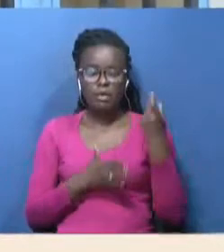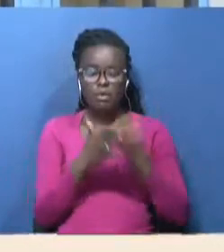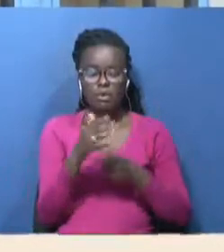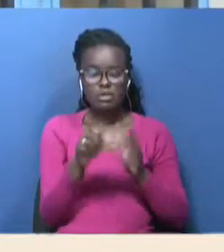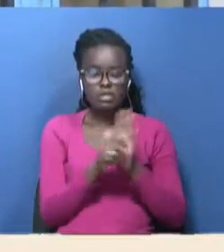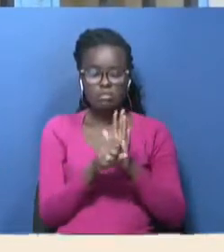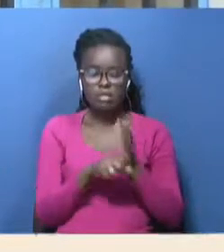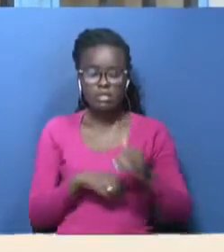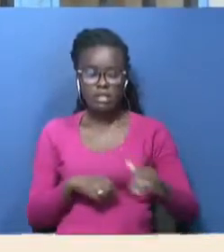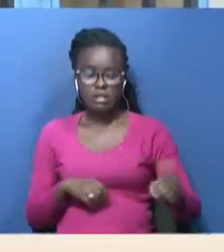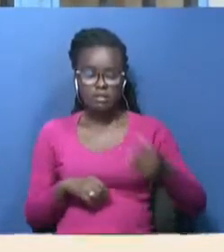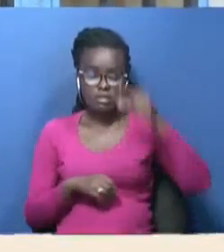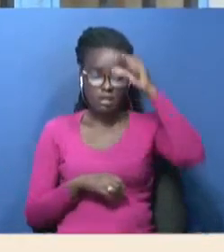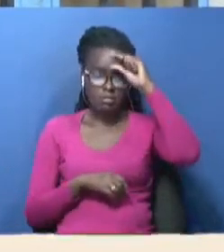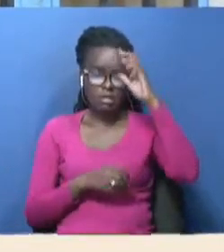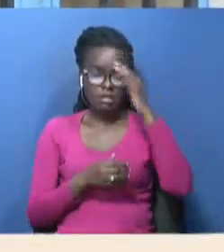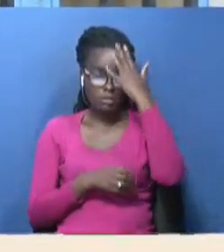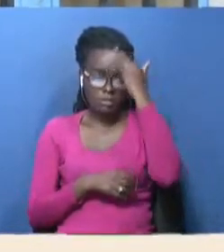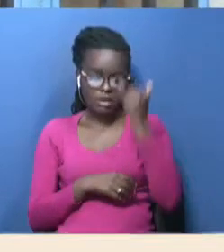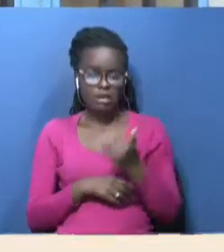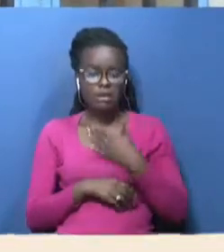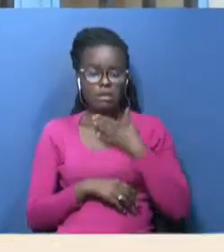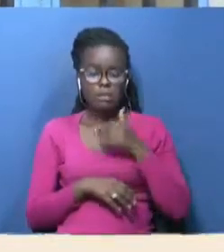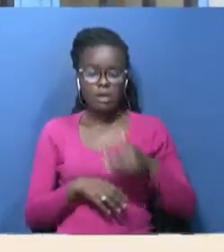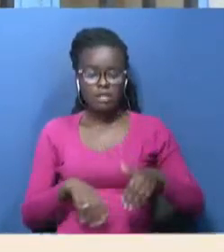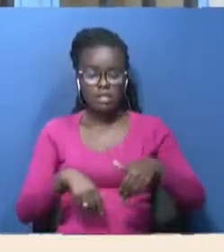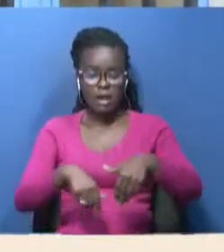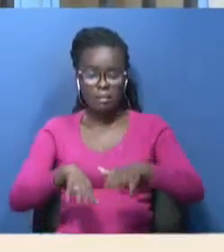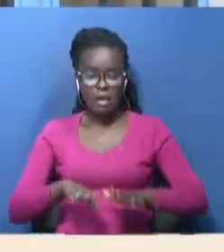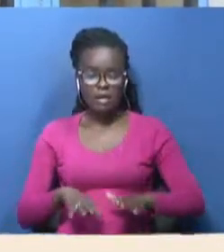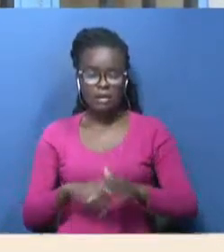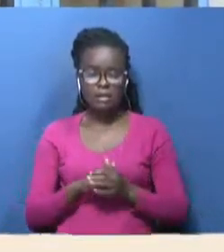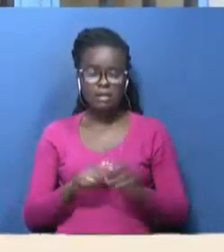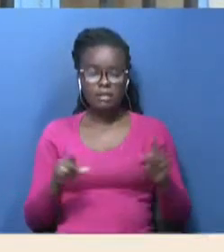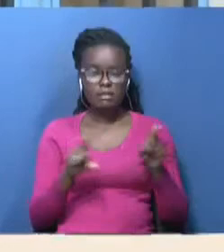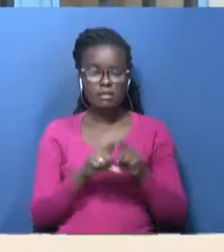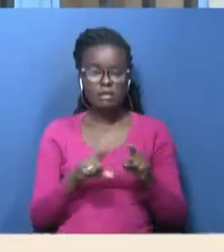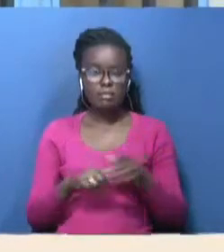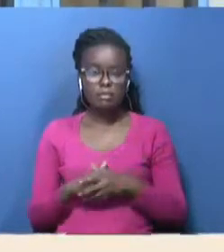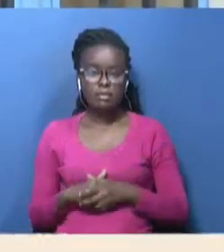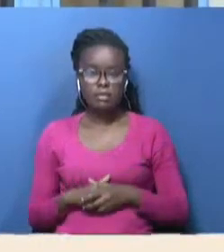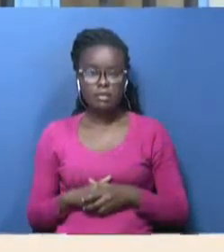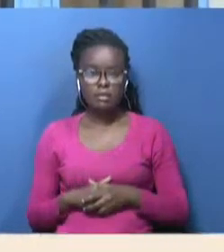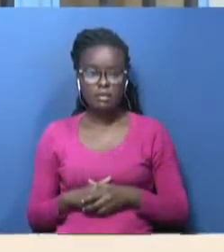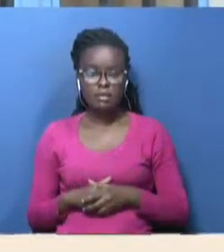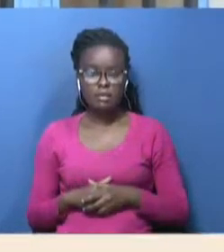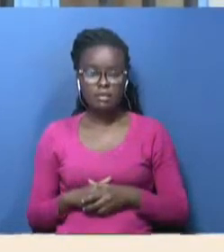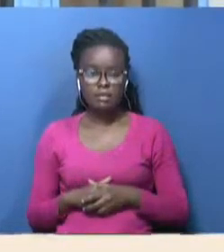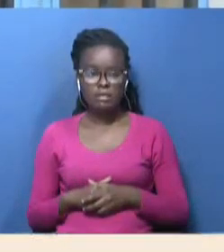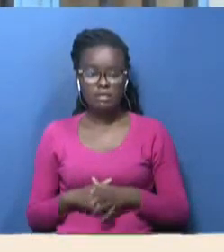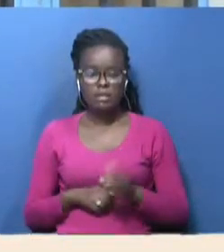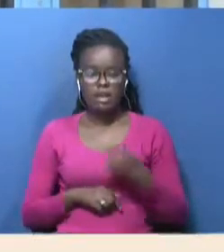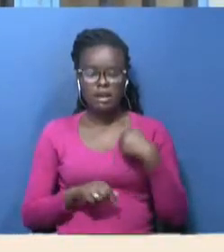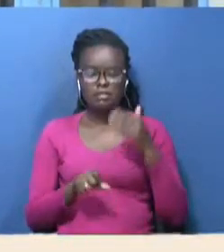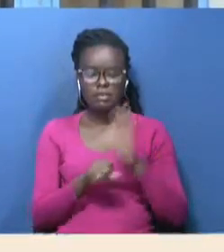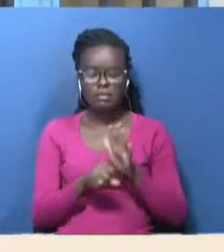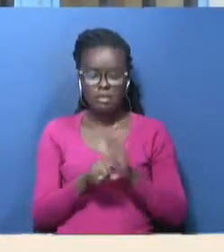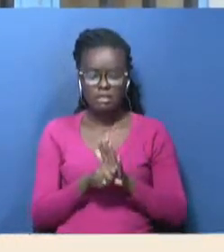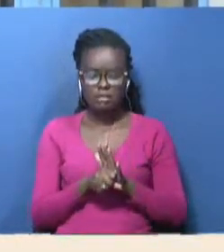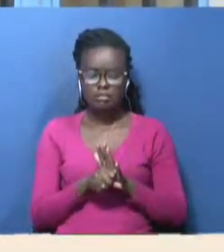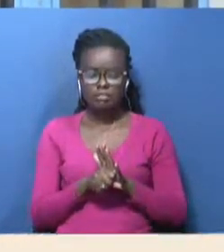the county government, and that's why we want to dispose them. And also they are bringing in congestion in